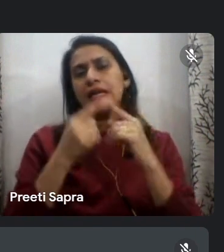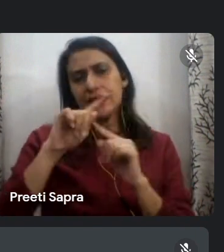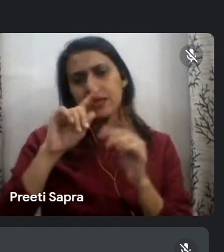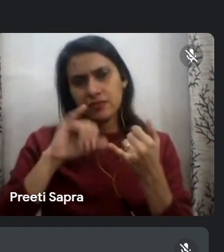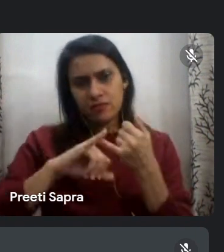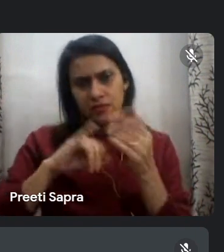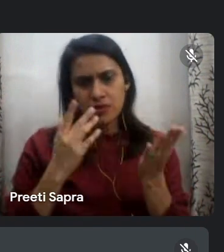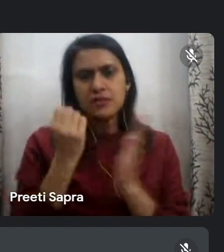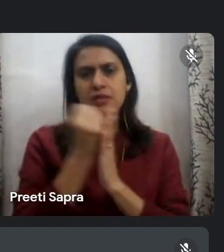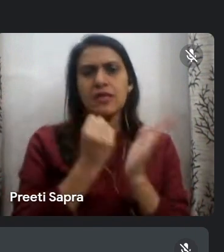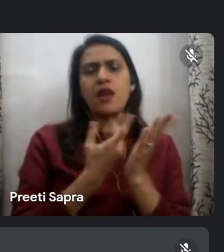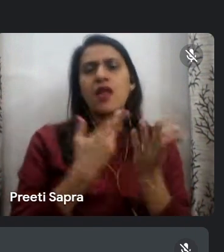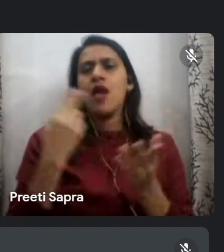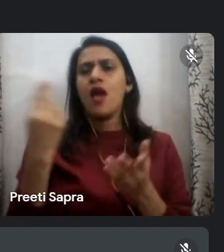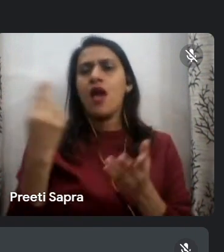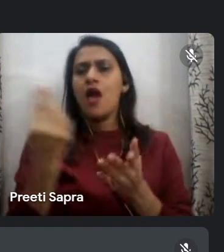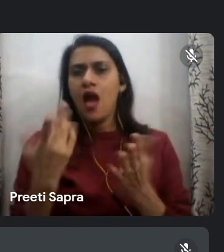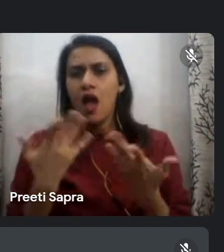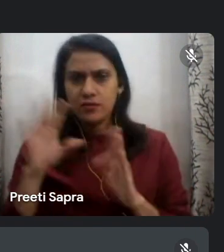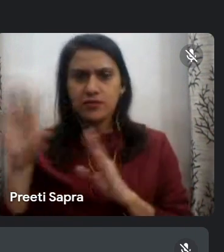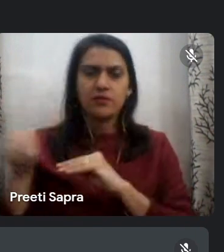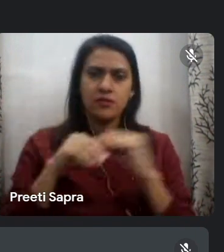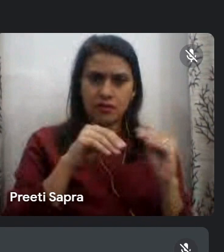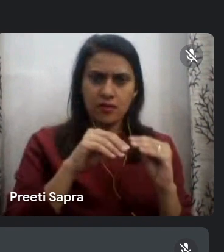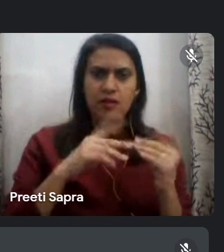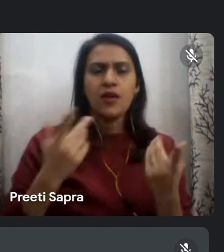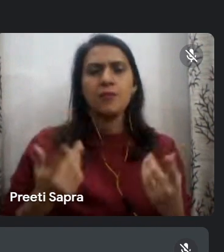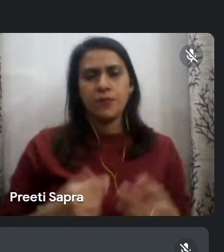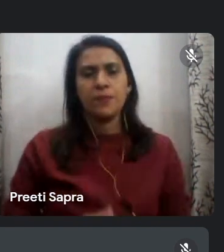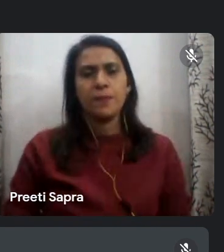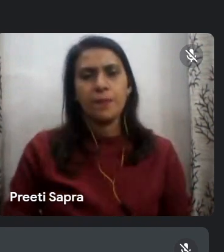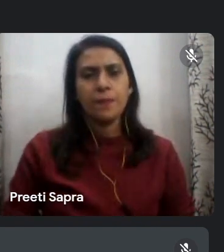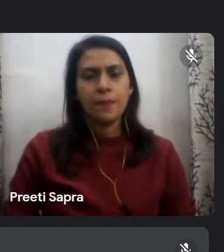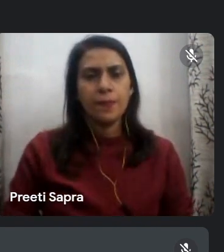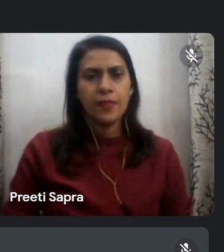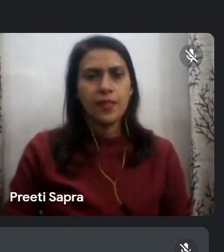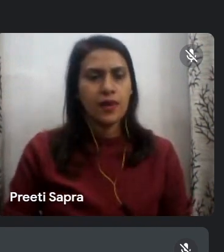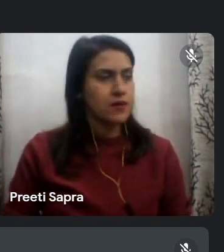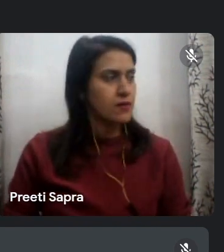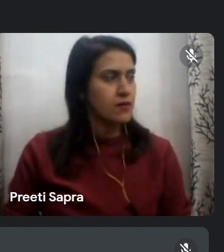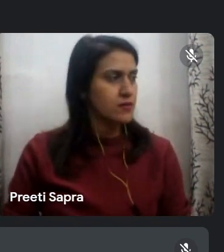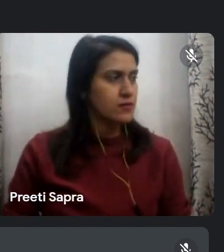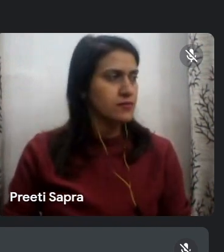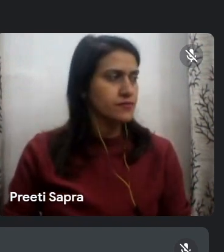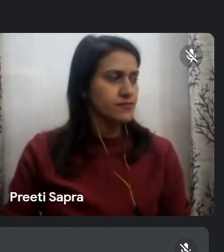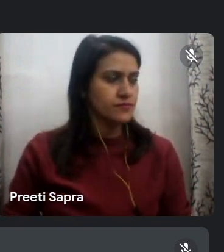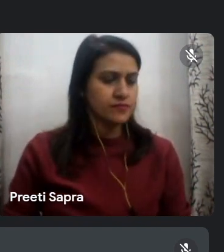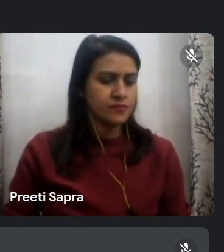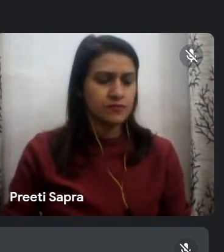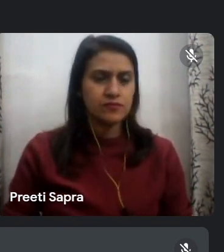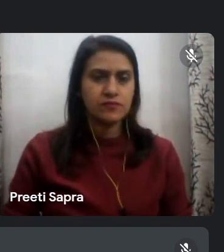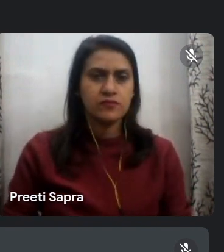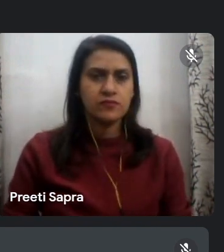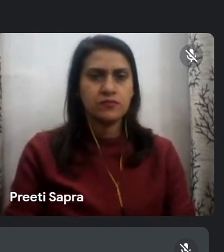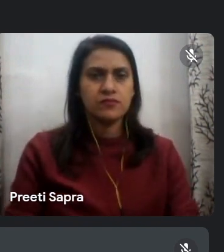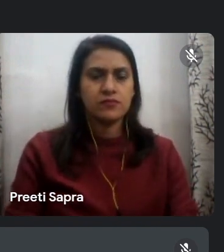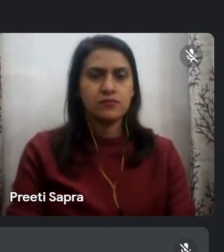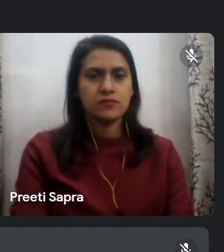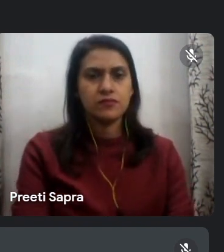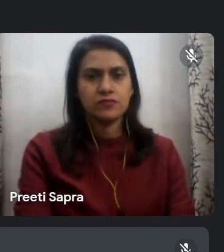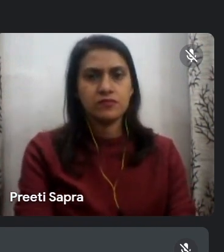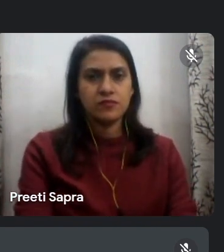else. He might be a bad student, but and it was we didn't the term